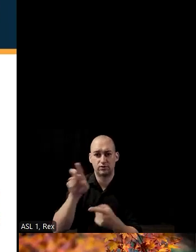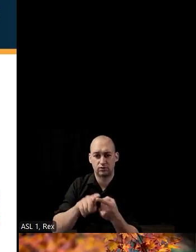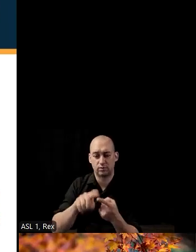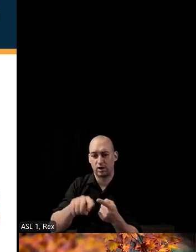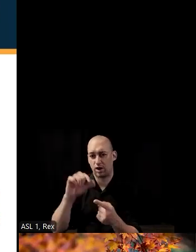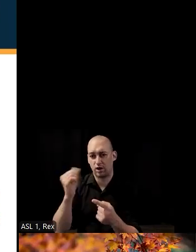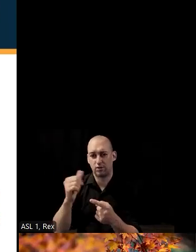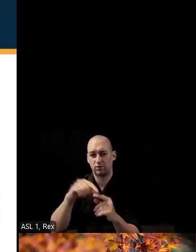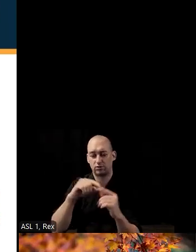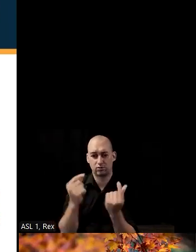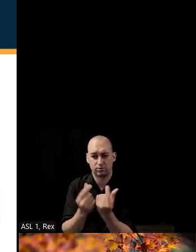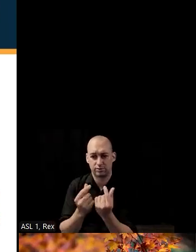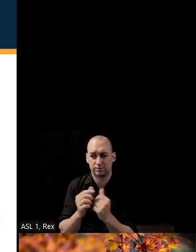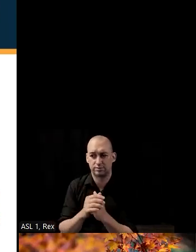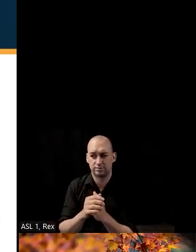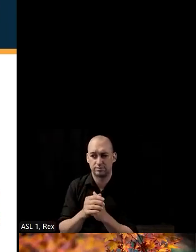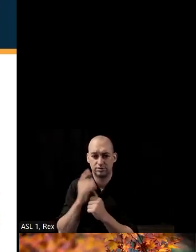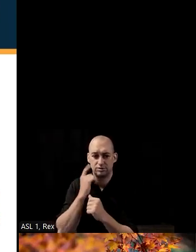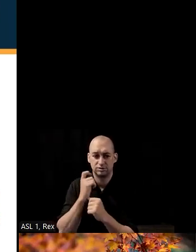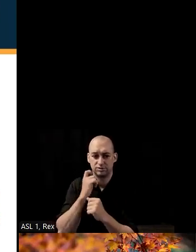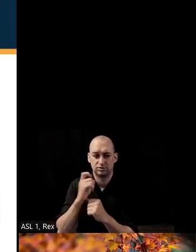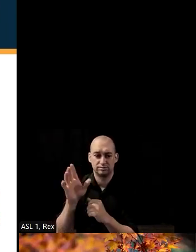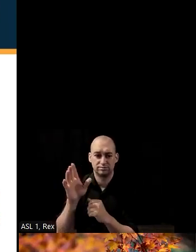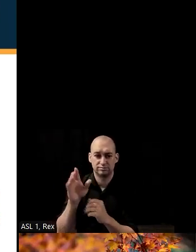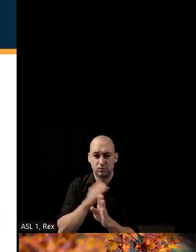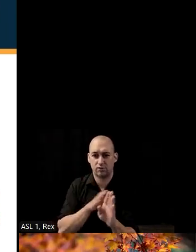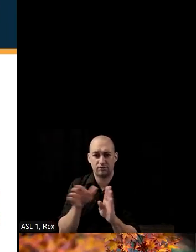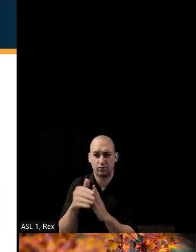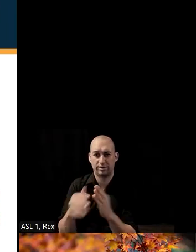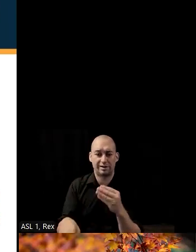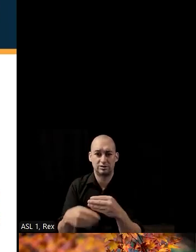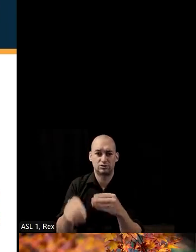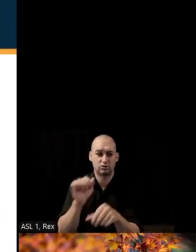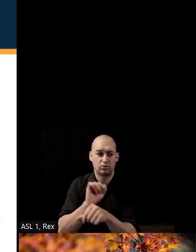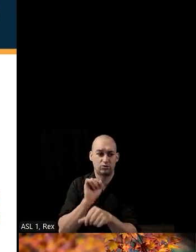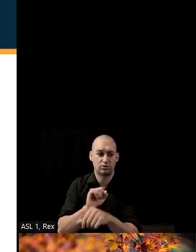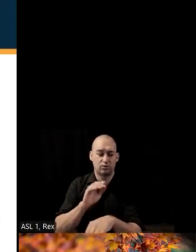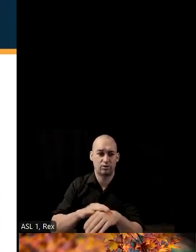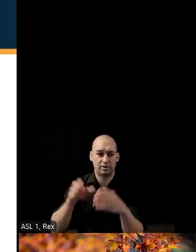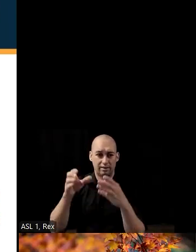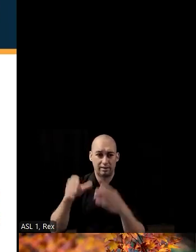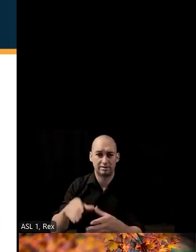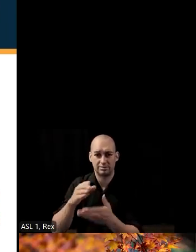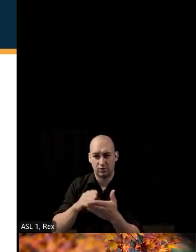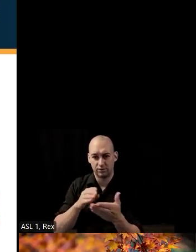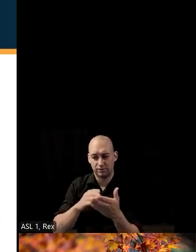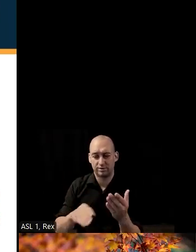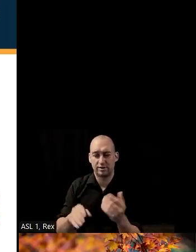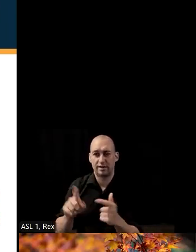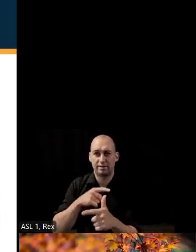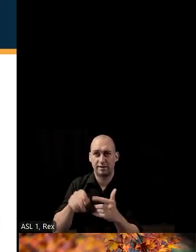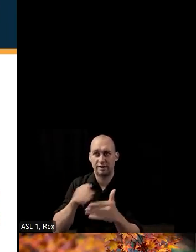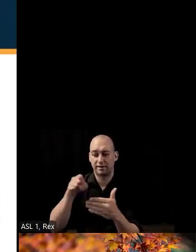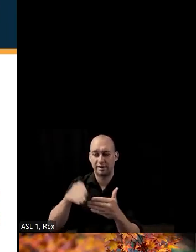entity just to, avoid additional work on the client's part. And then at the very end, if everything